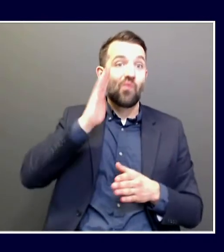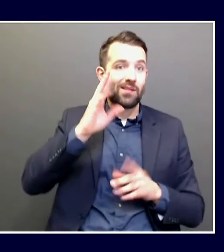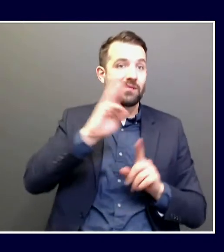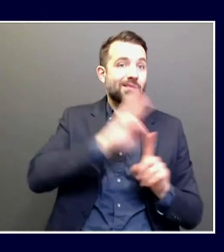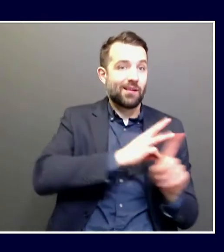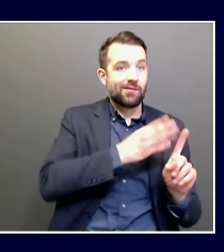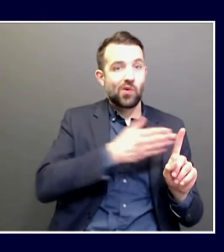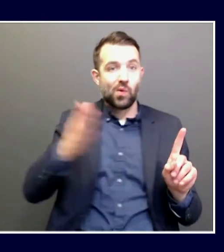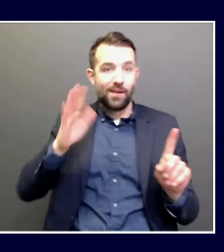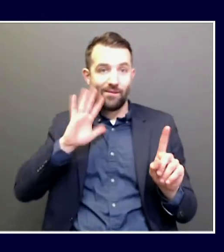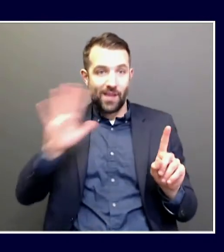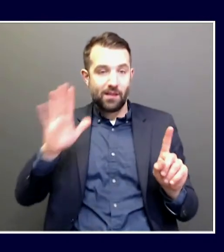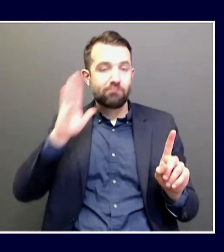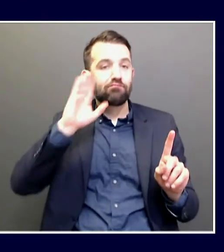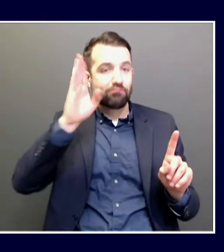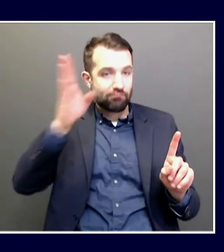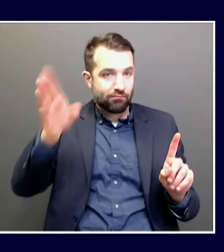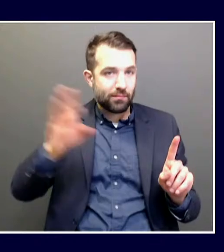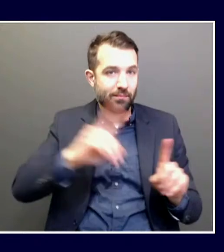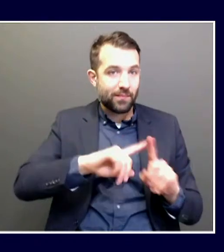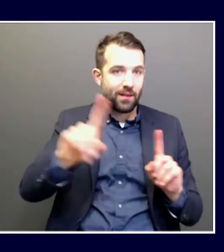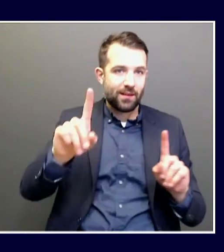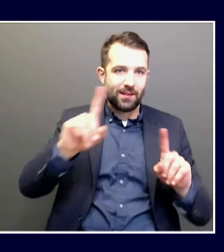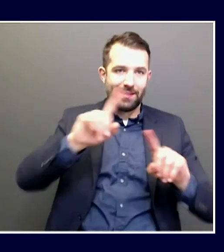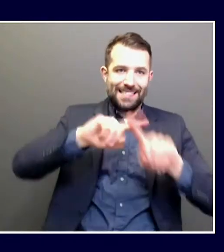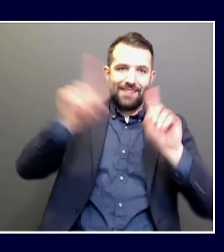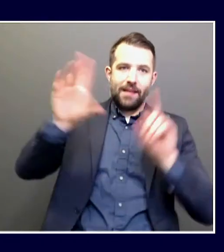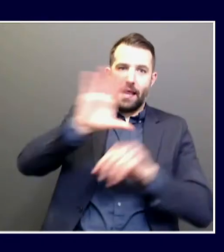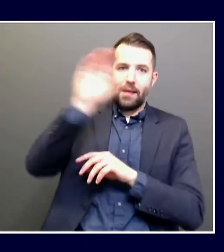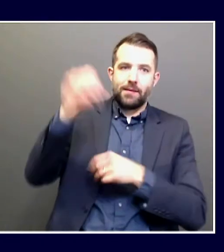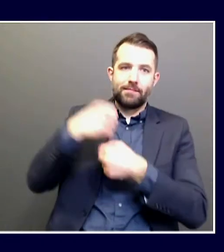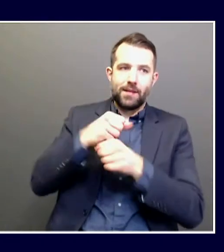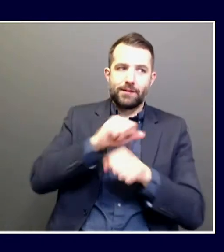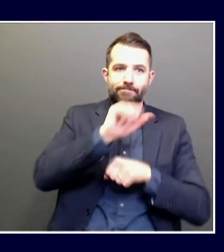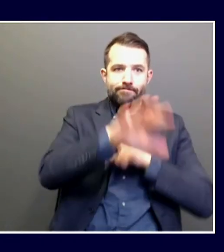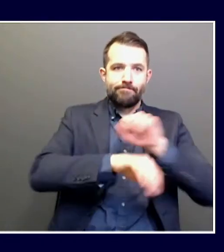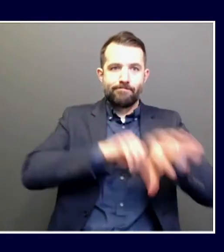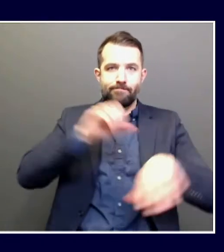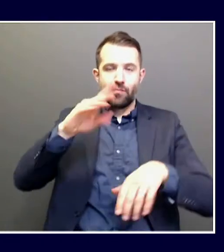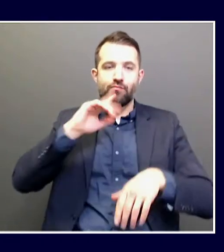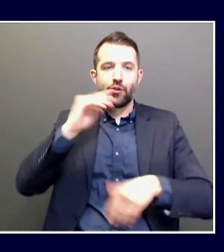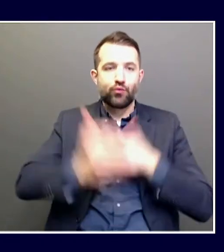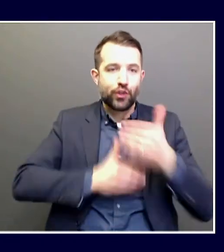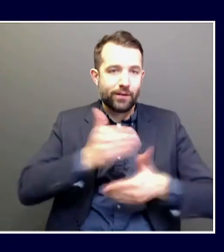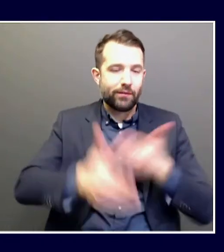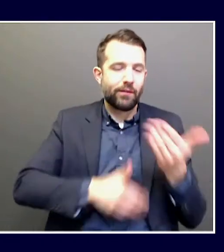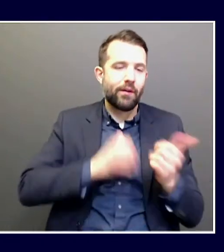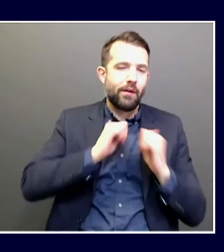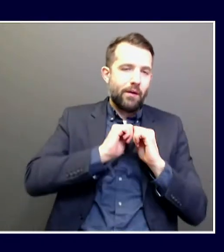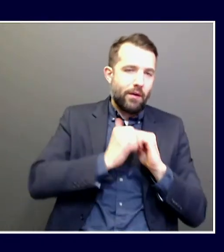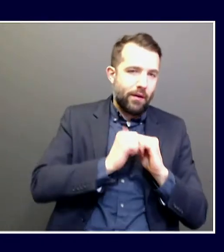different manufacturers, distributors to think through how the vaccine might be rolled out. But I have not heard when that might start to happen